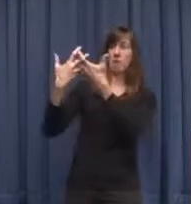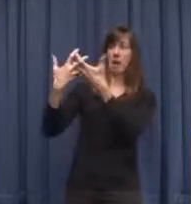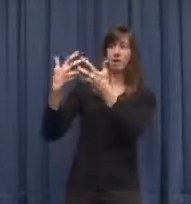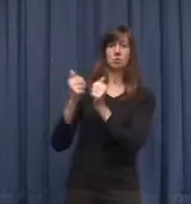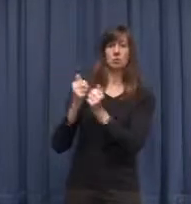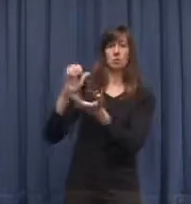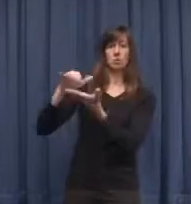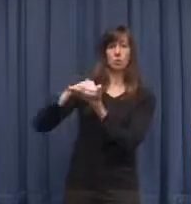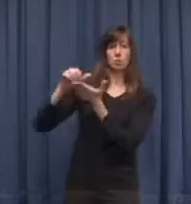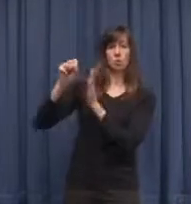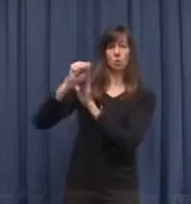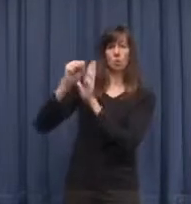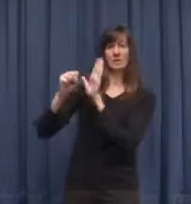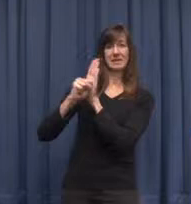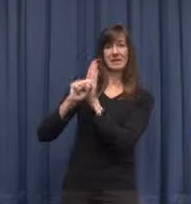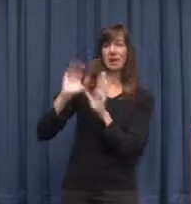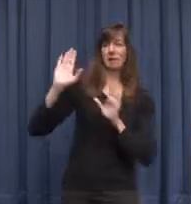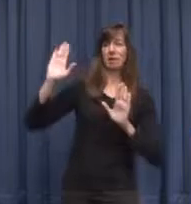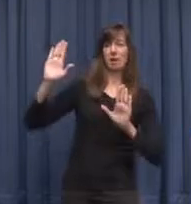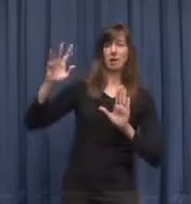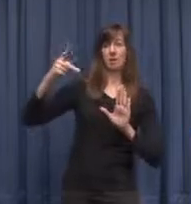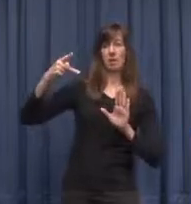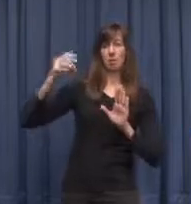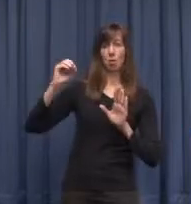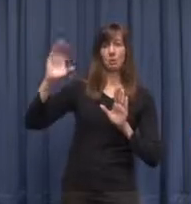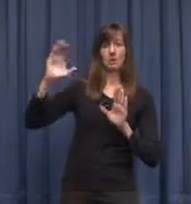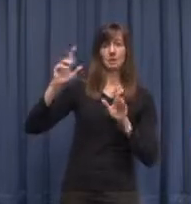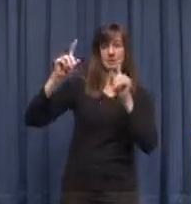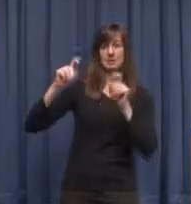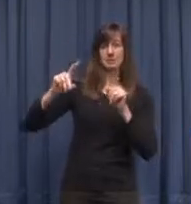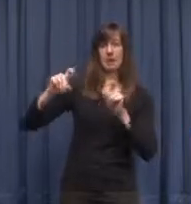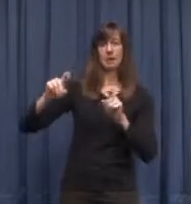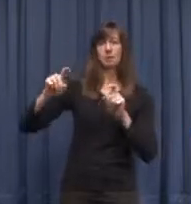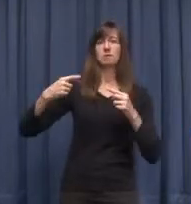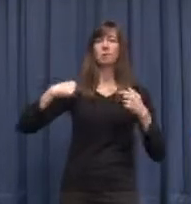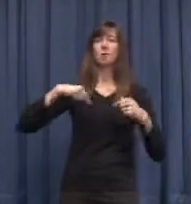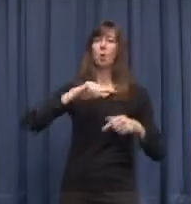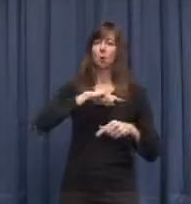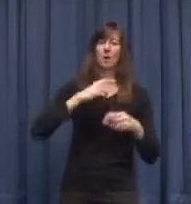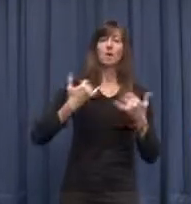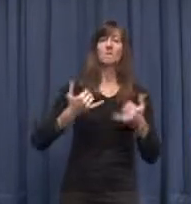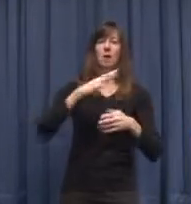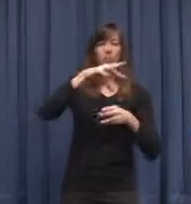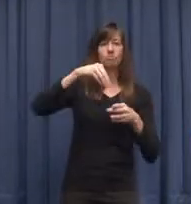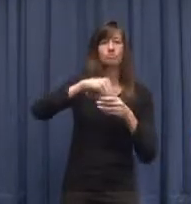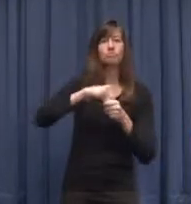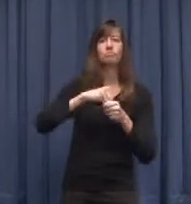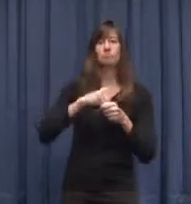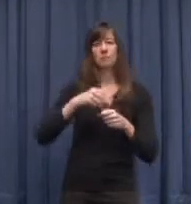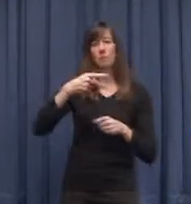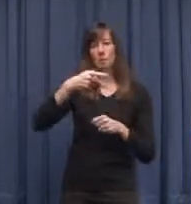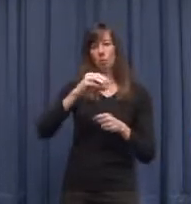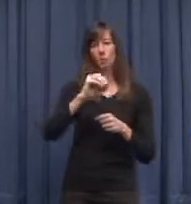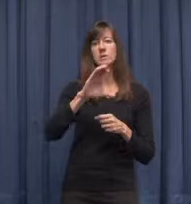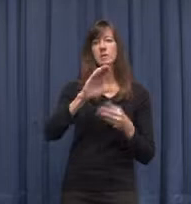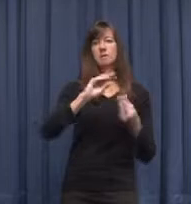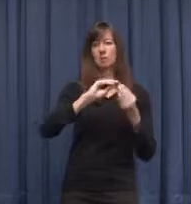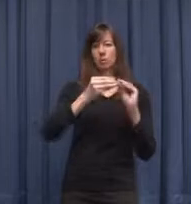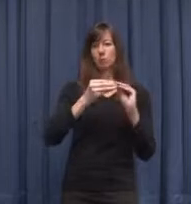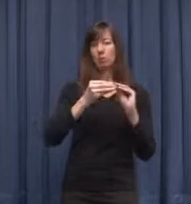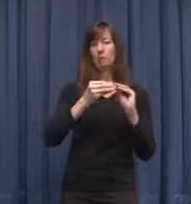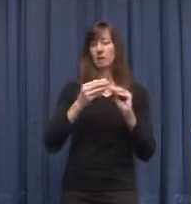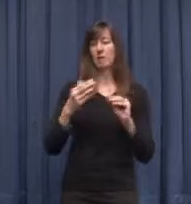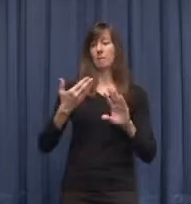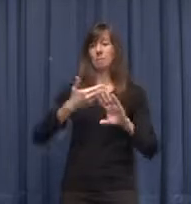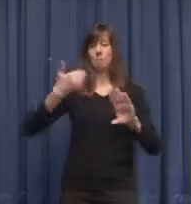care tests, we're counting those in now, and we had not been counting those up to this week. So that's